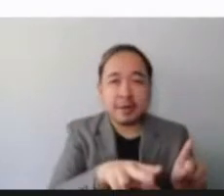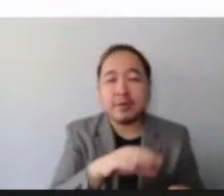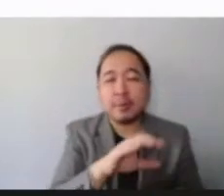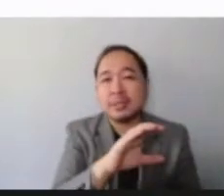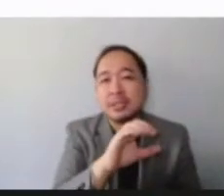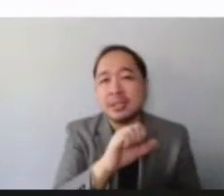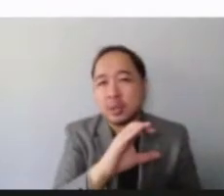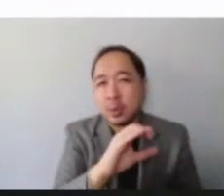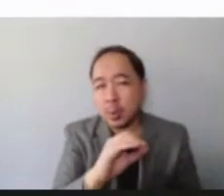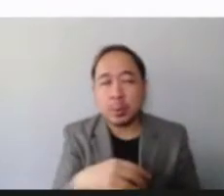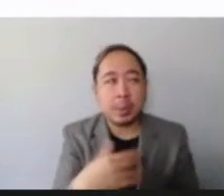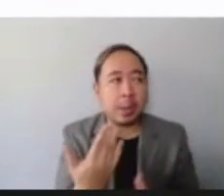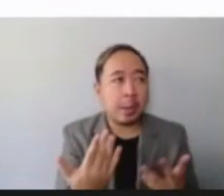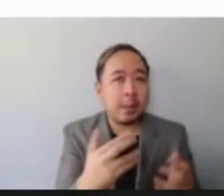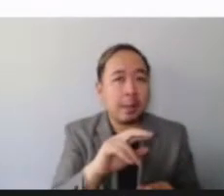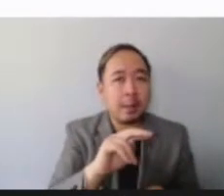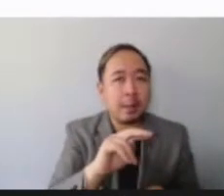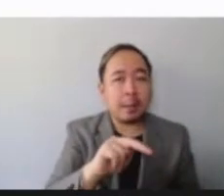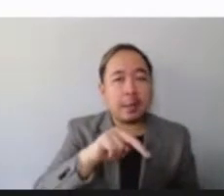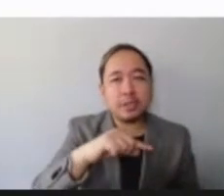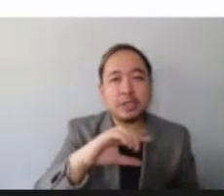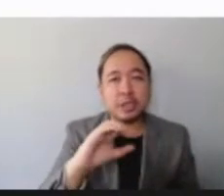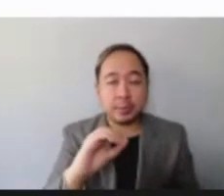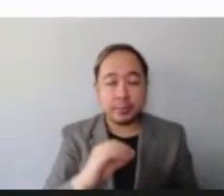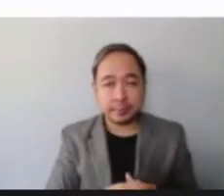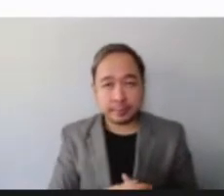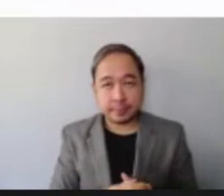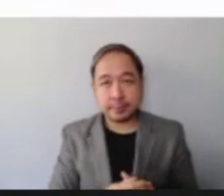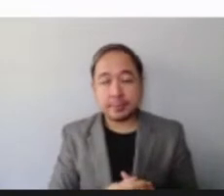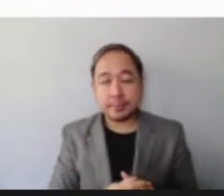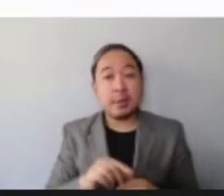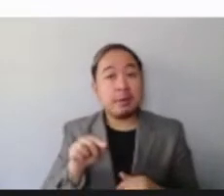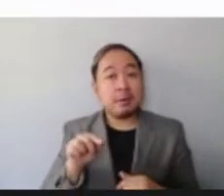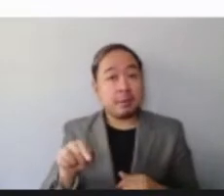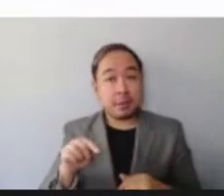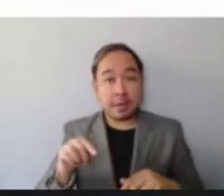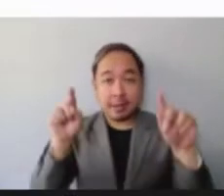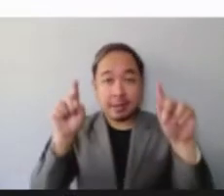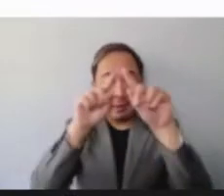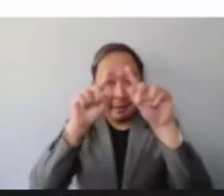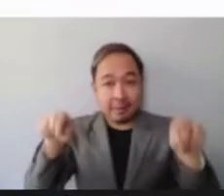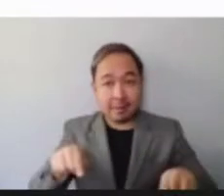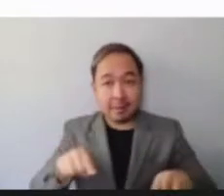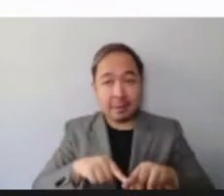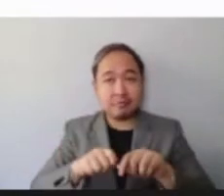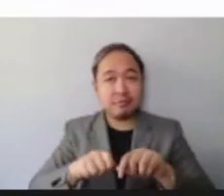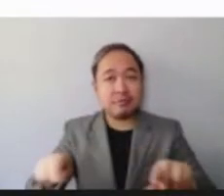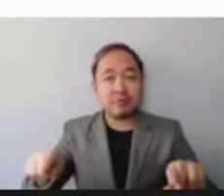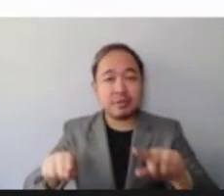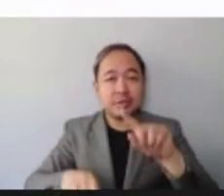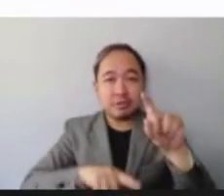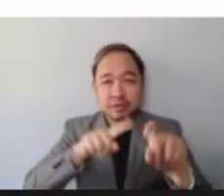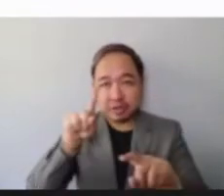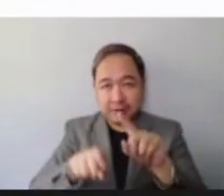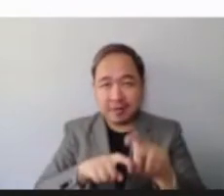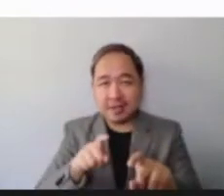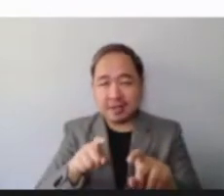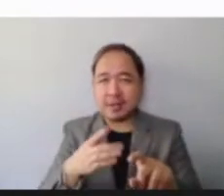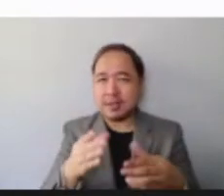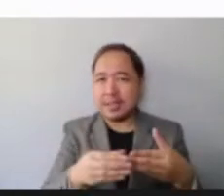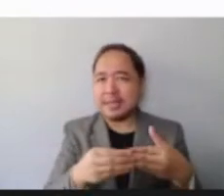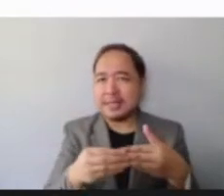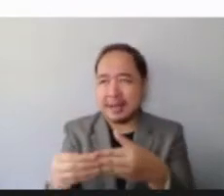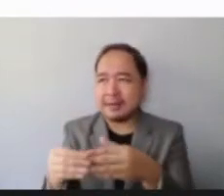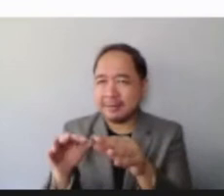and the insights from these surveys um really give us guidance on some very important questions for